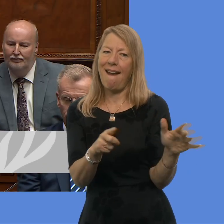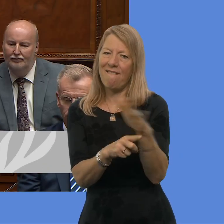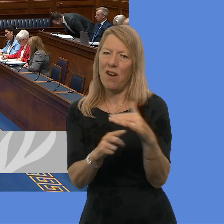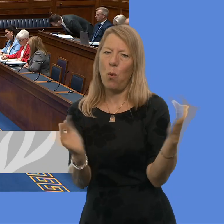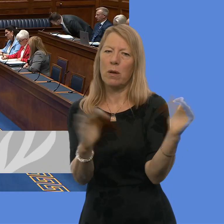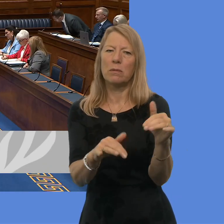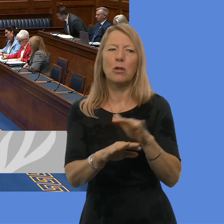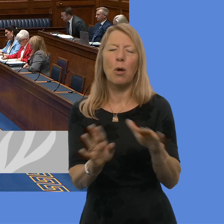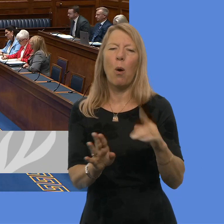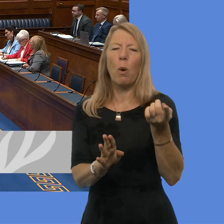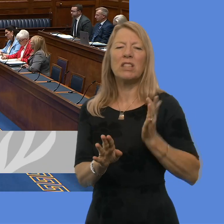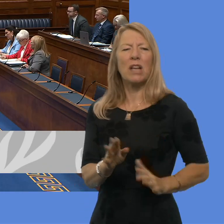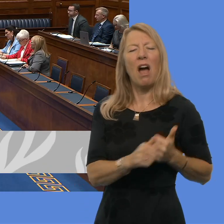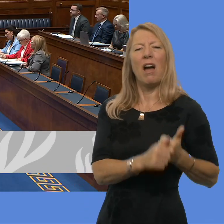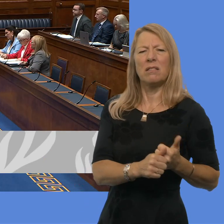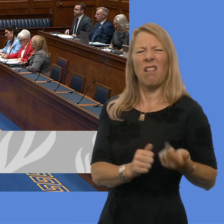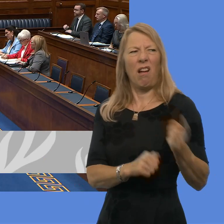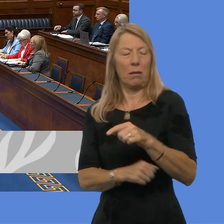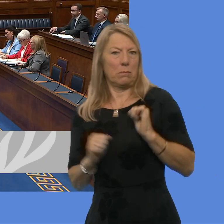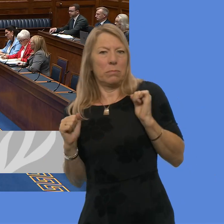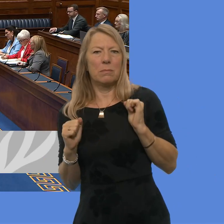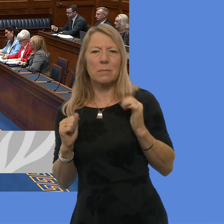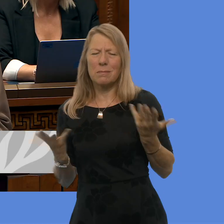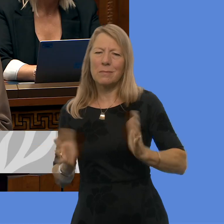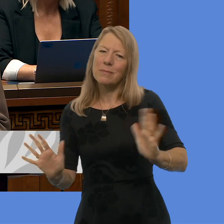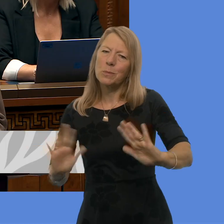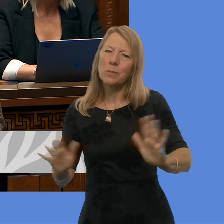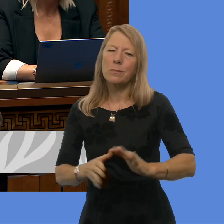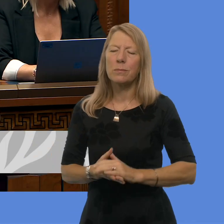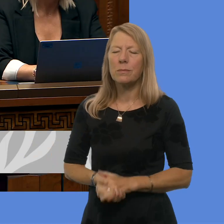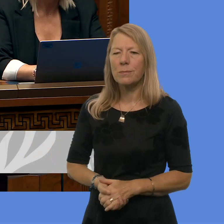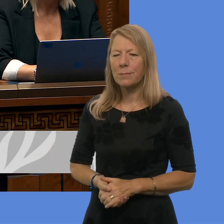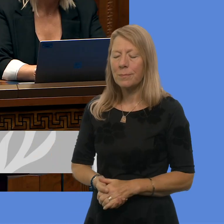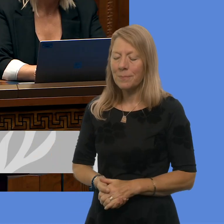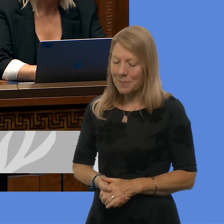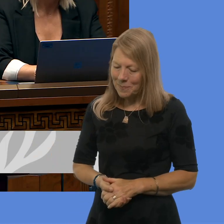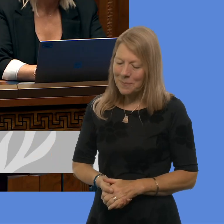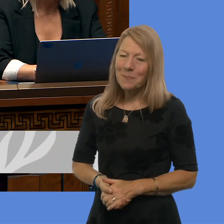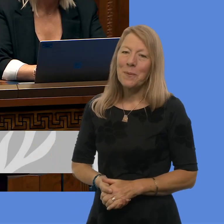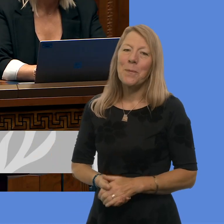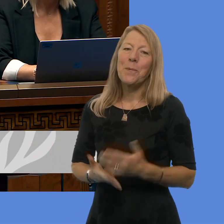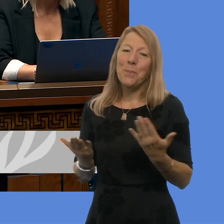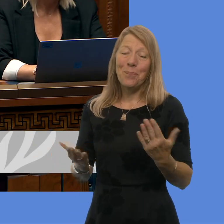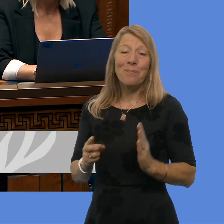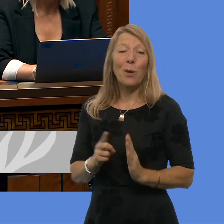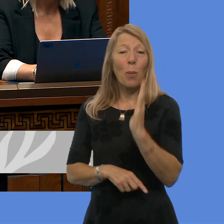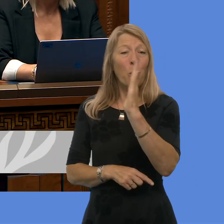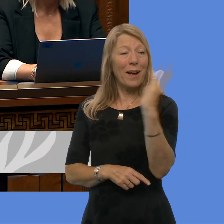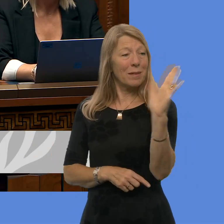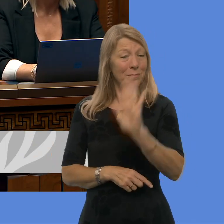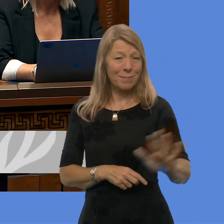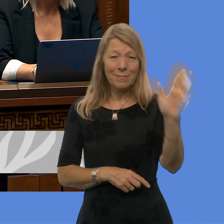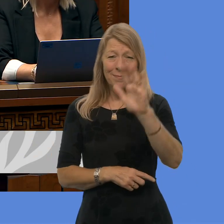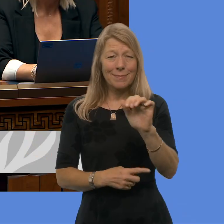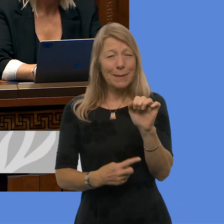Council. First Minister. I think, as a representative of the North West, I think it's important that we do make sure that we